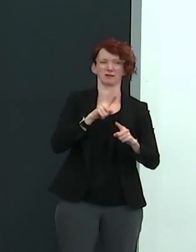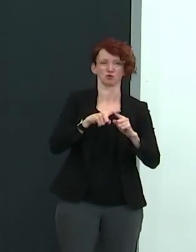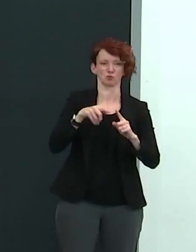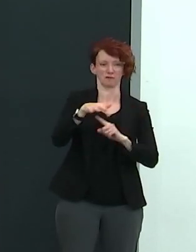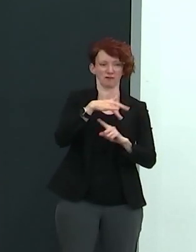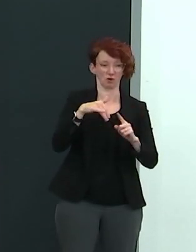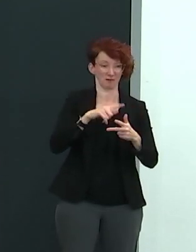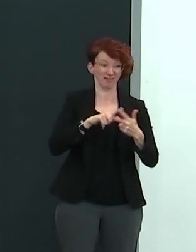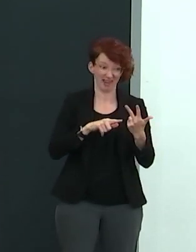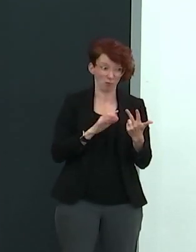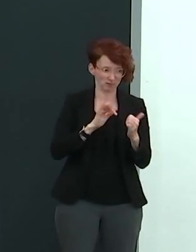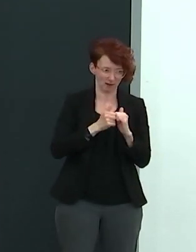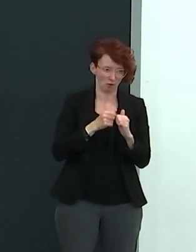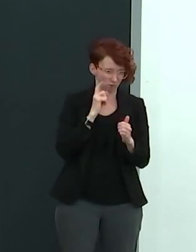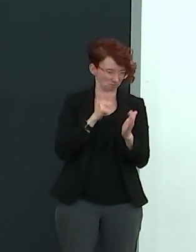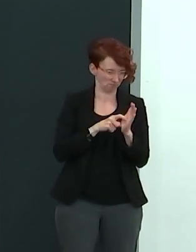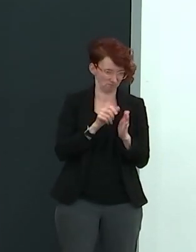environment.